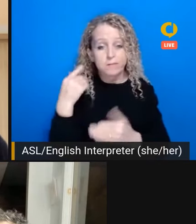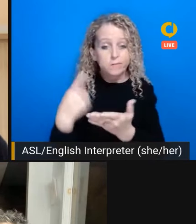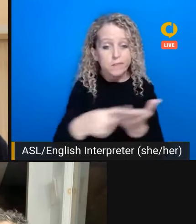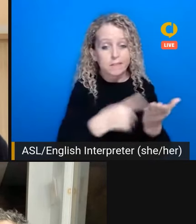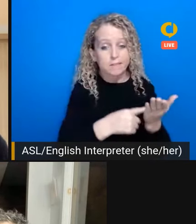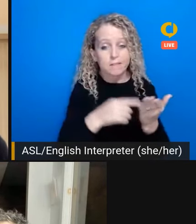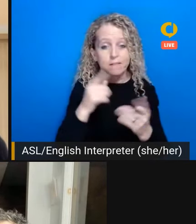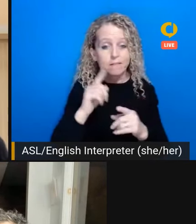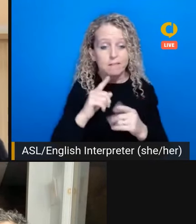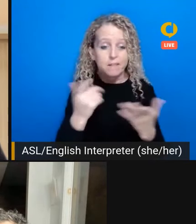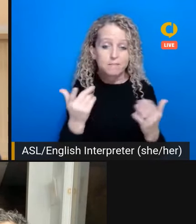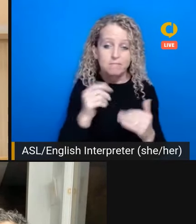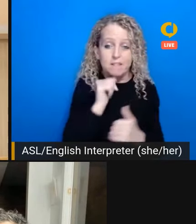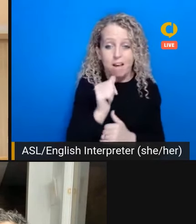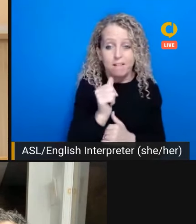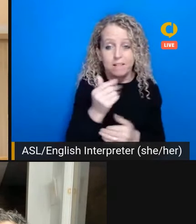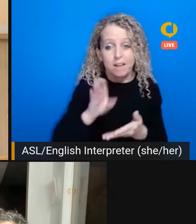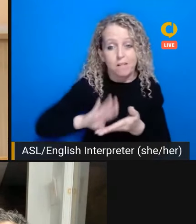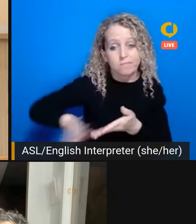them.